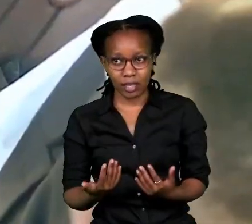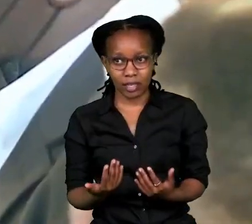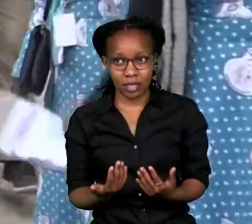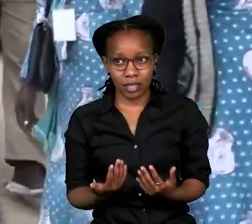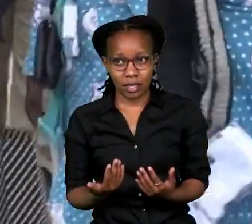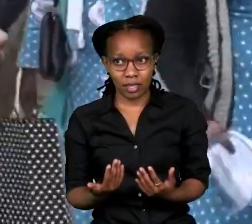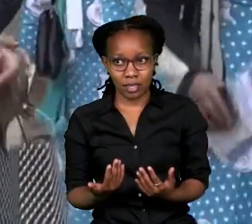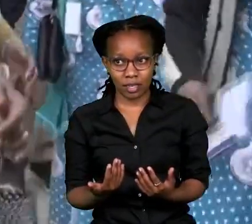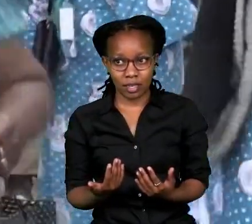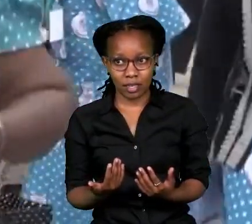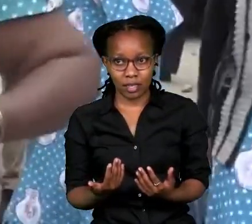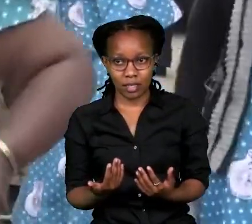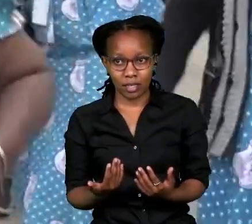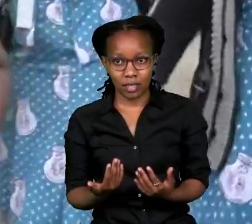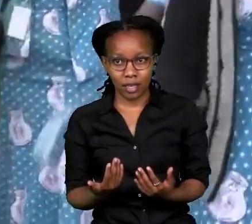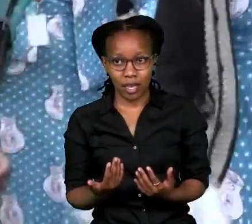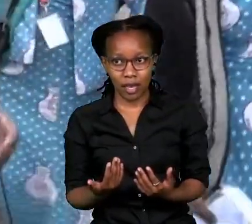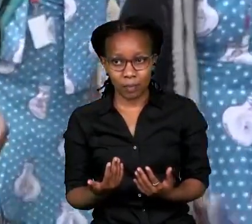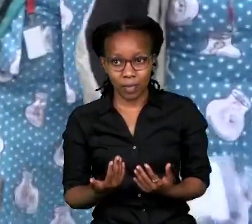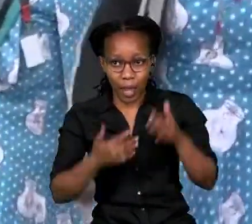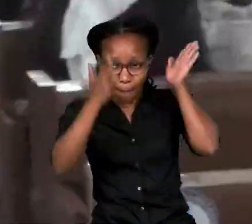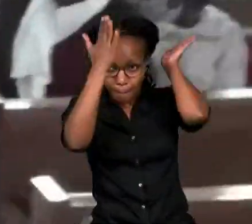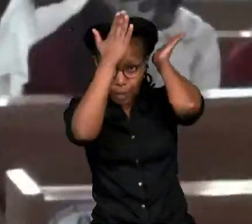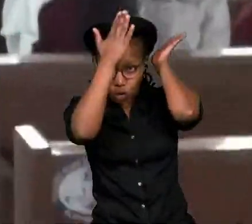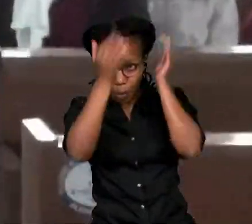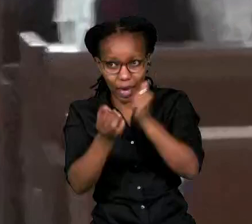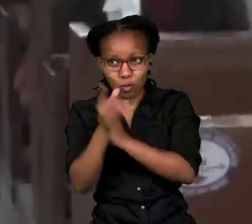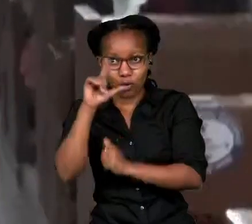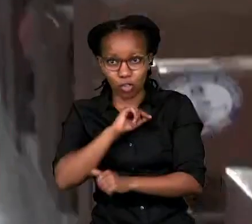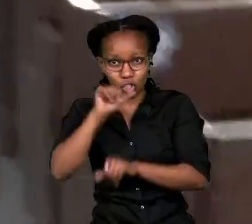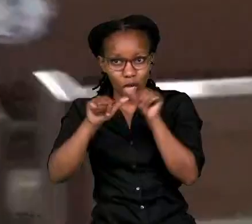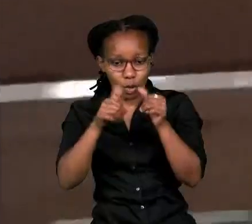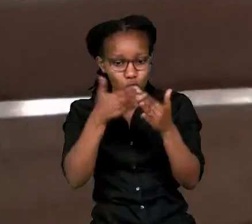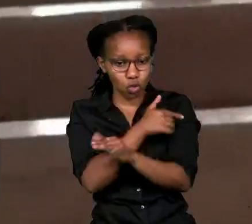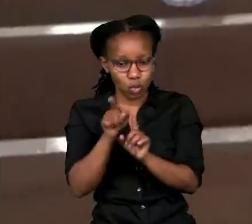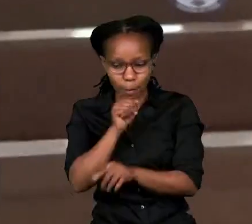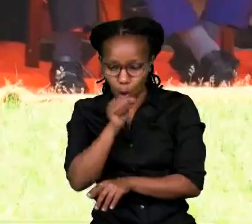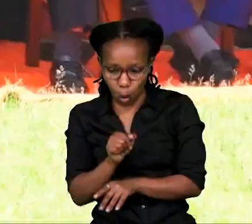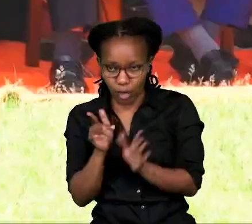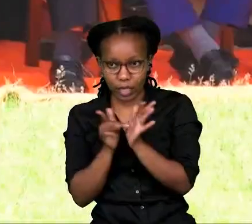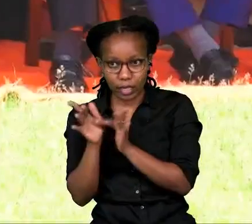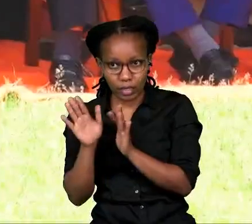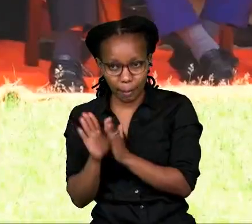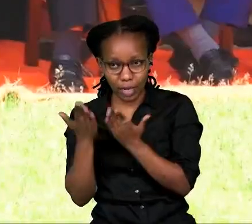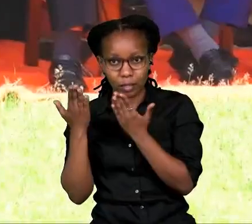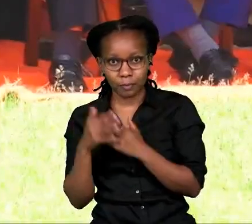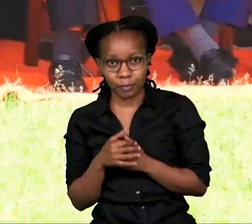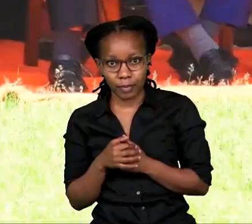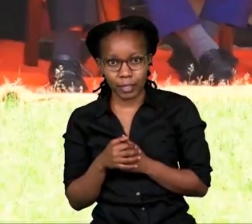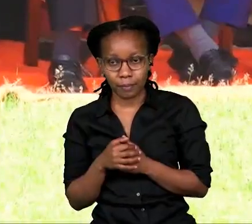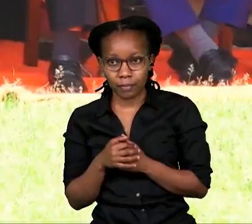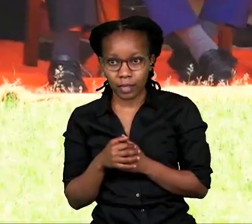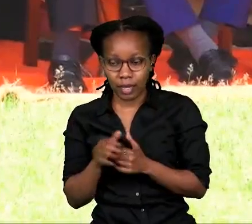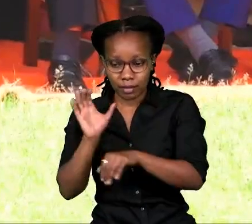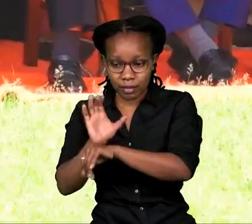Old Testament, where our bishop was talking from, and we look at, you know, it's God actually who, you know, introduced the